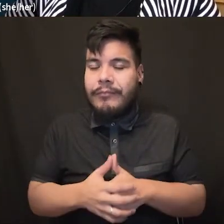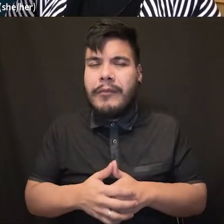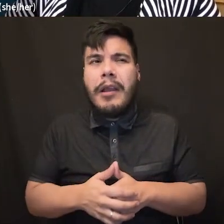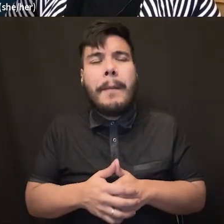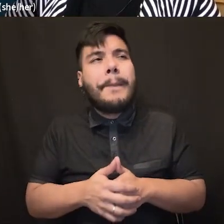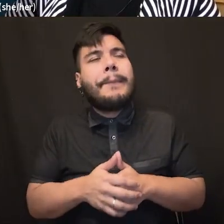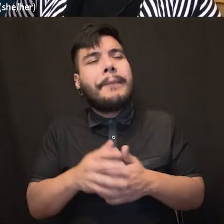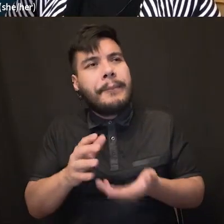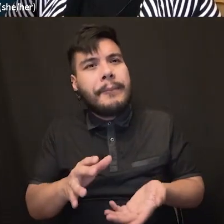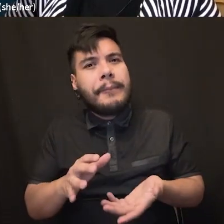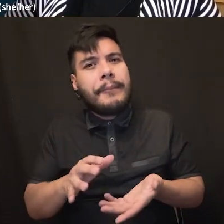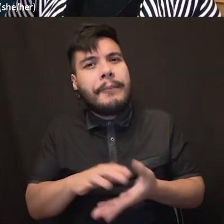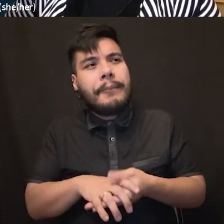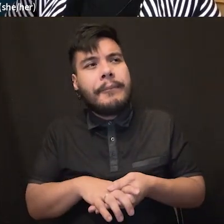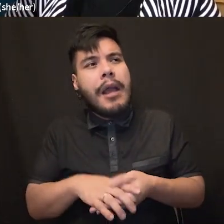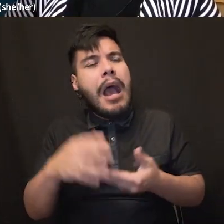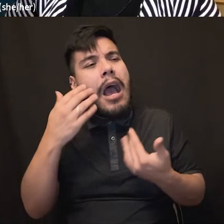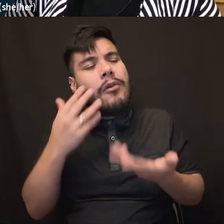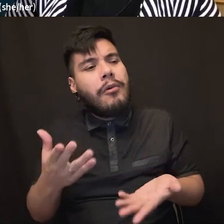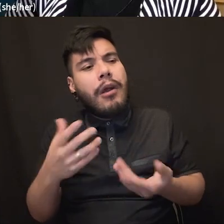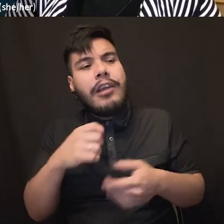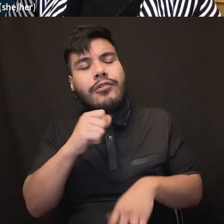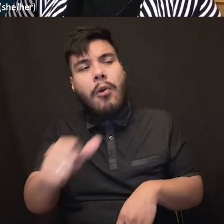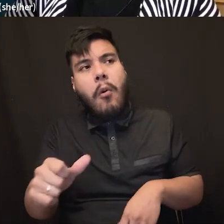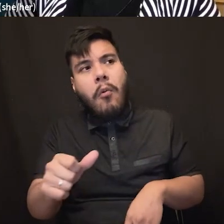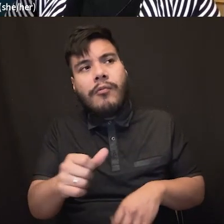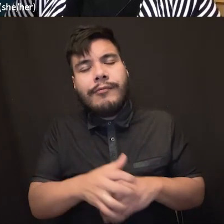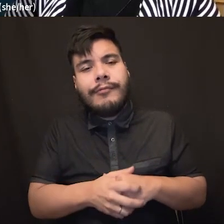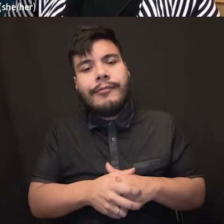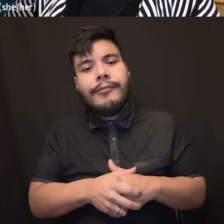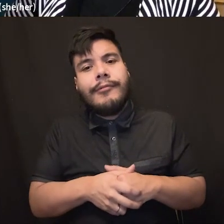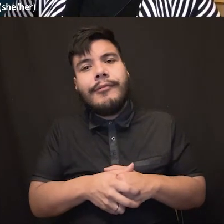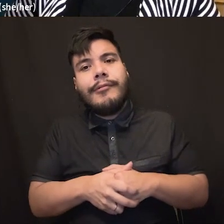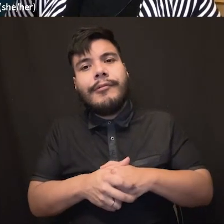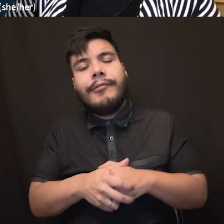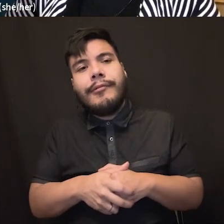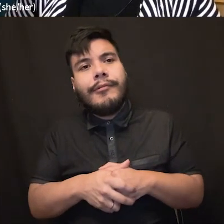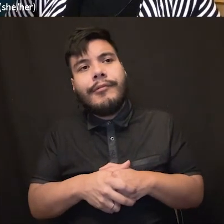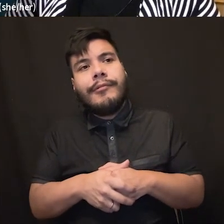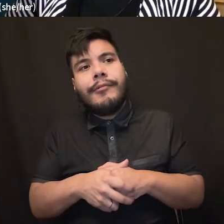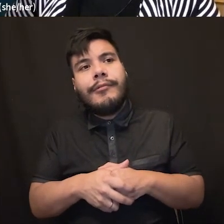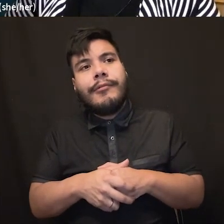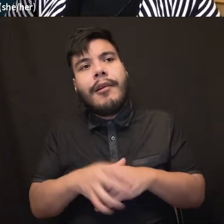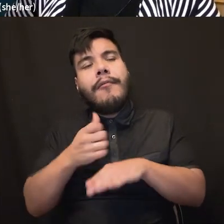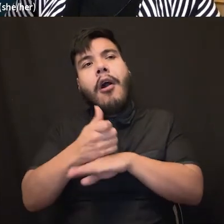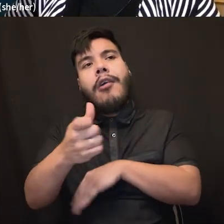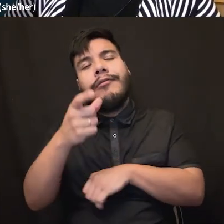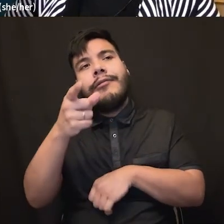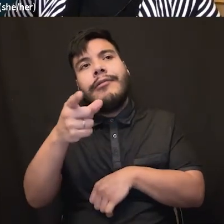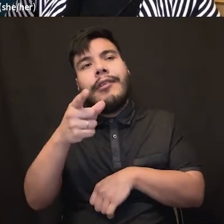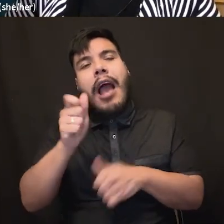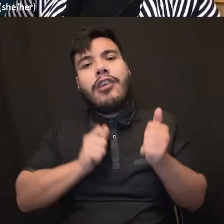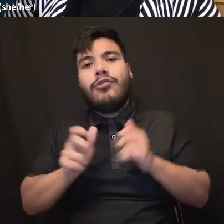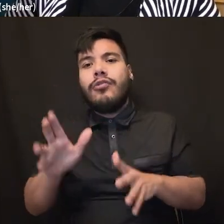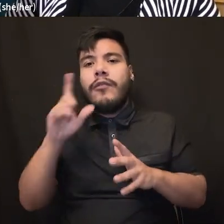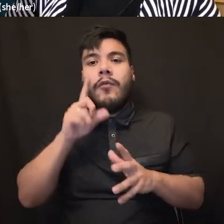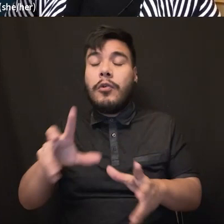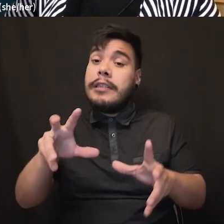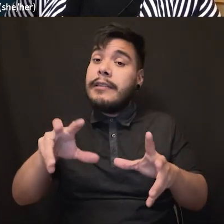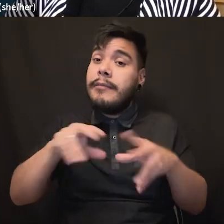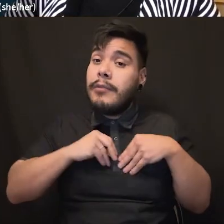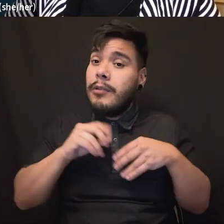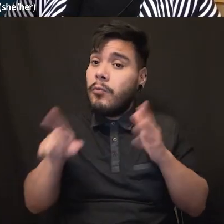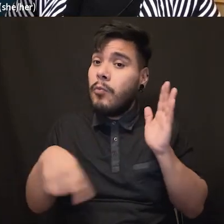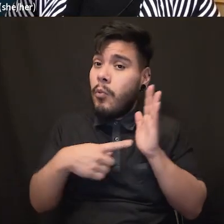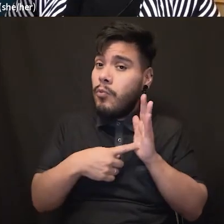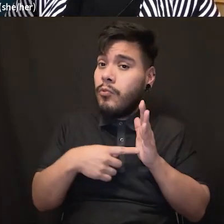I don't know. First of all, I don't really fault actors having to take roles because people have to pay their bills.